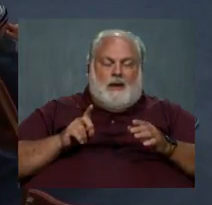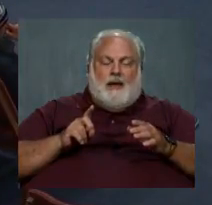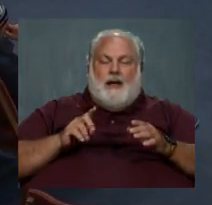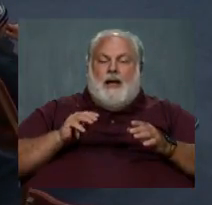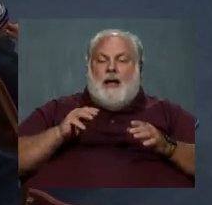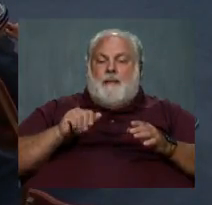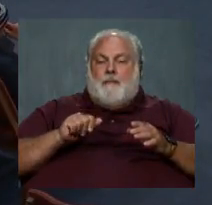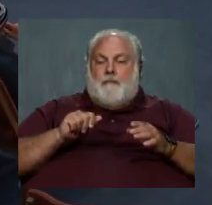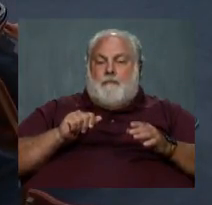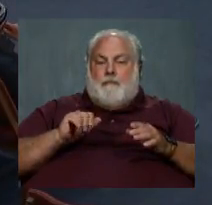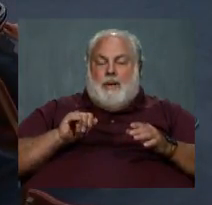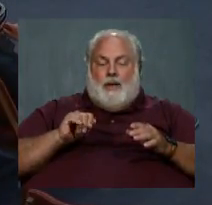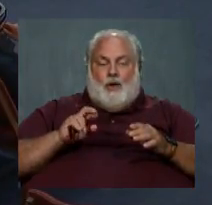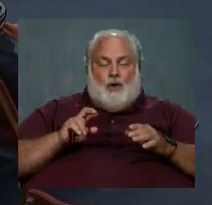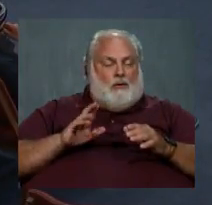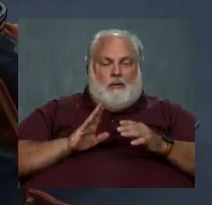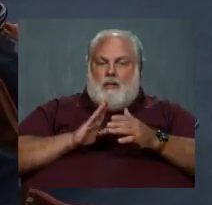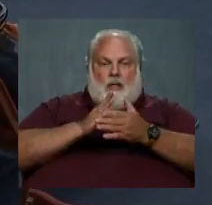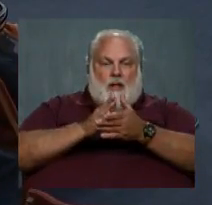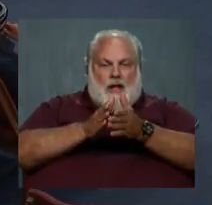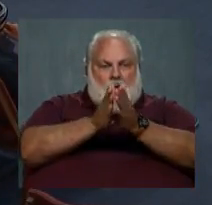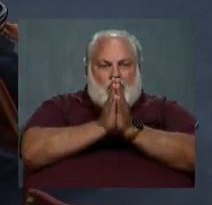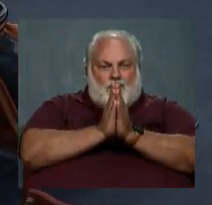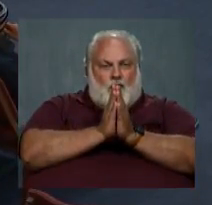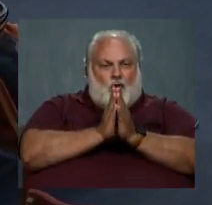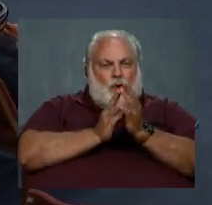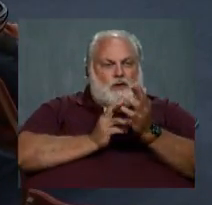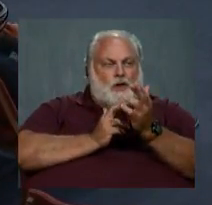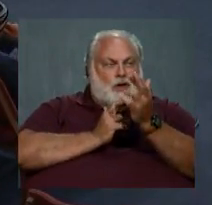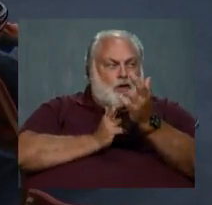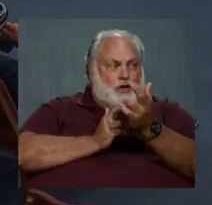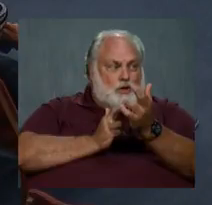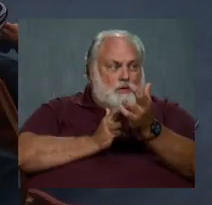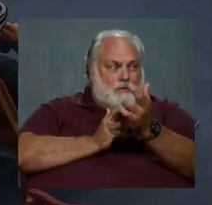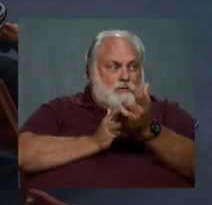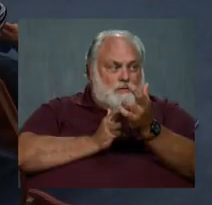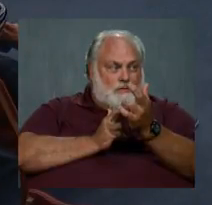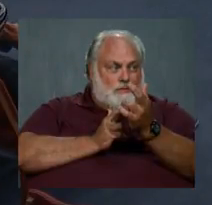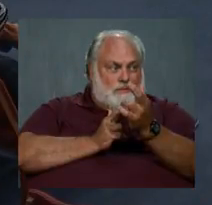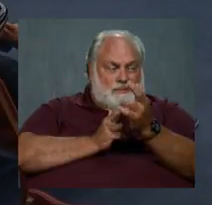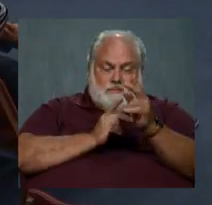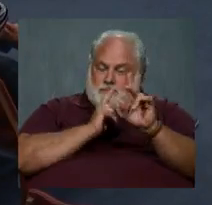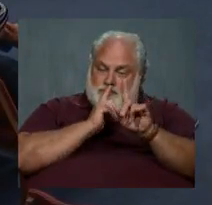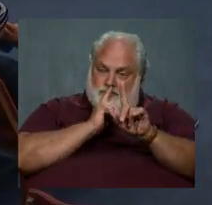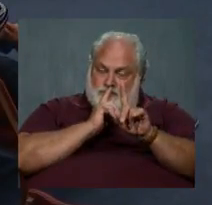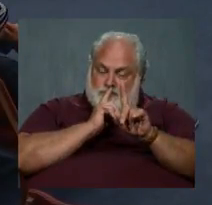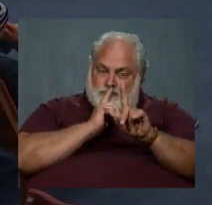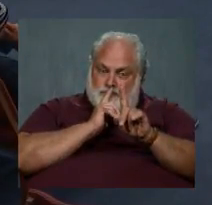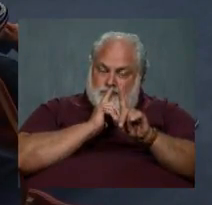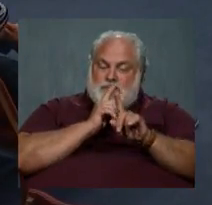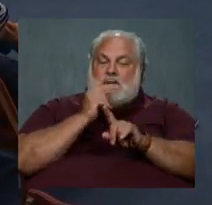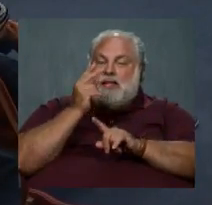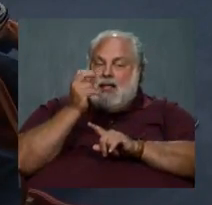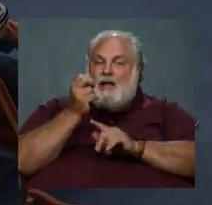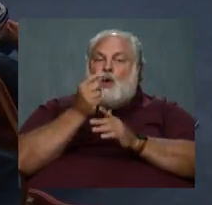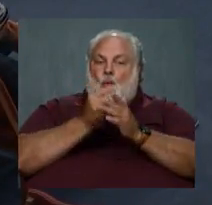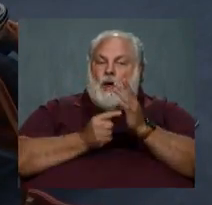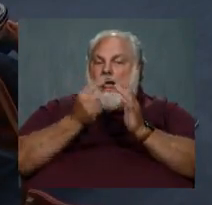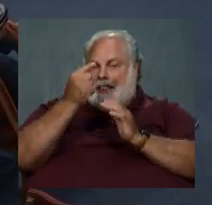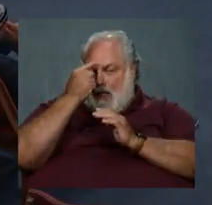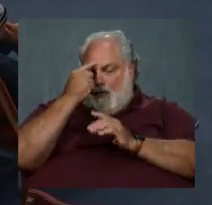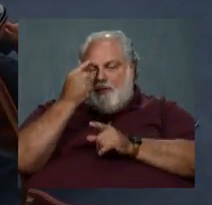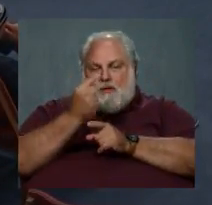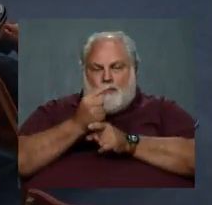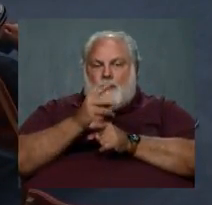because I think Director Campuris asked for a resolution. Well, he actually, no, what you said is whatever I think would be